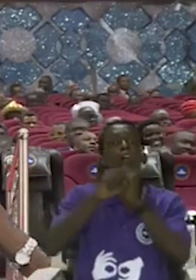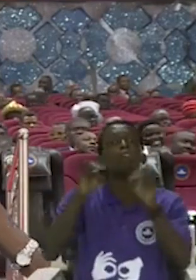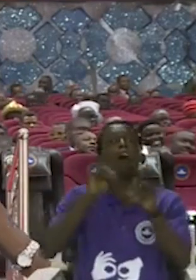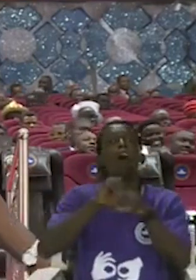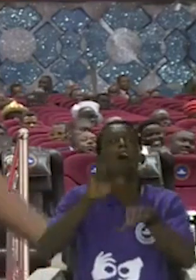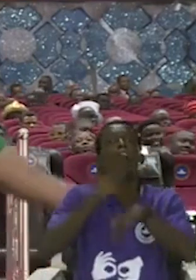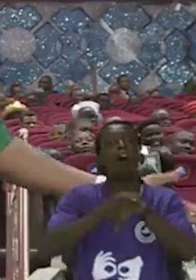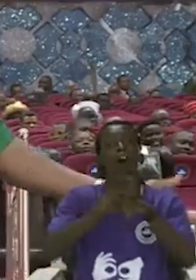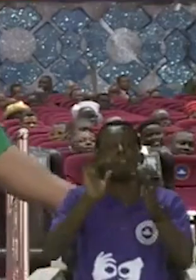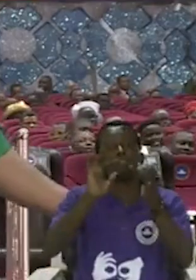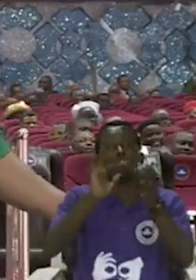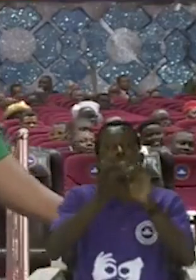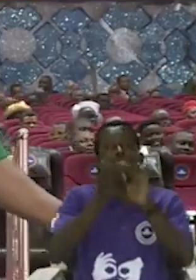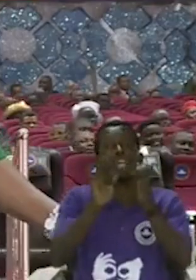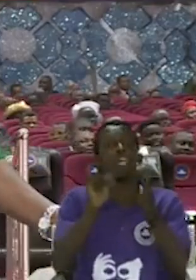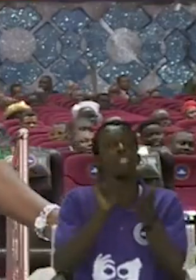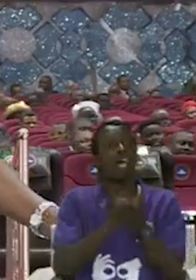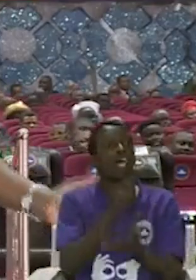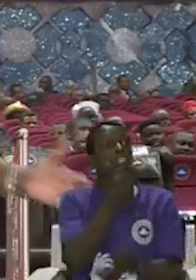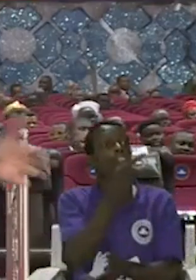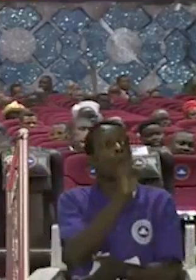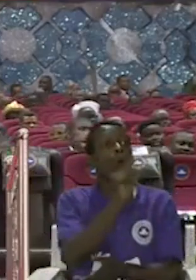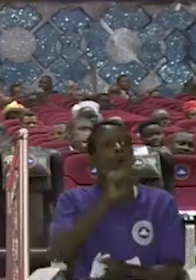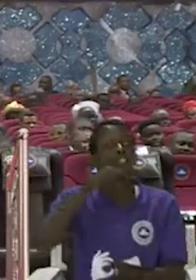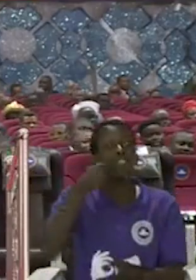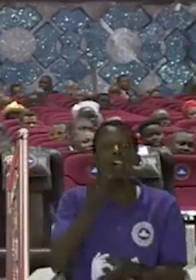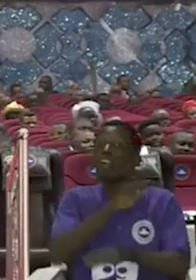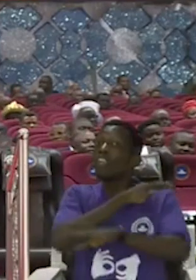internet that Pastor Adeboye says, don't pay